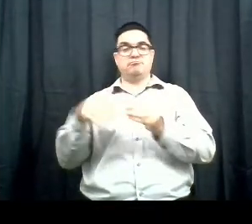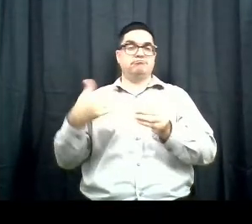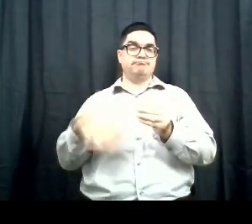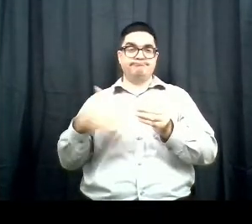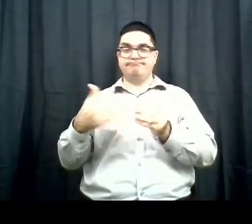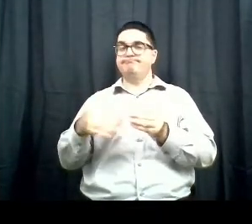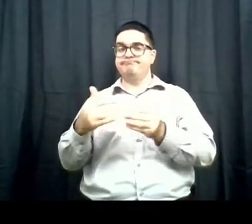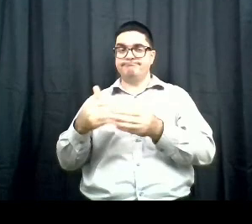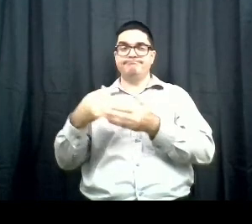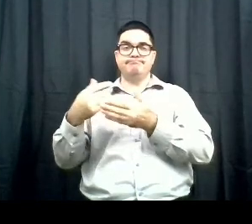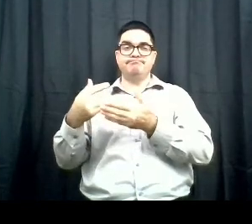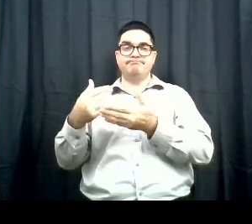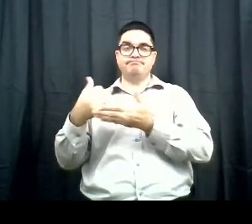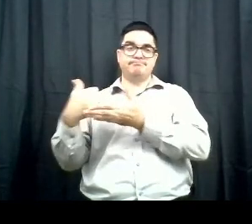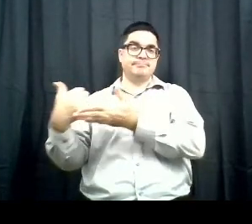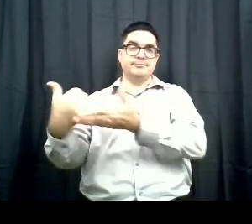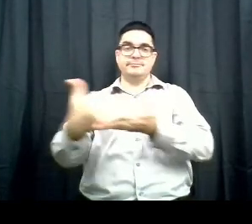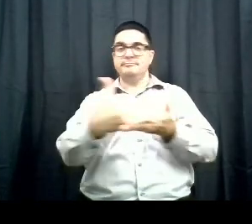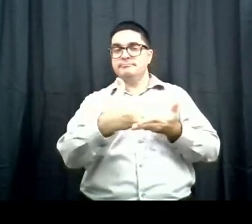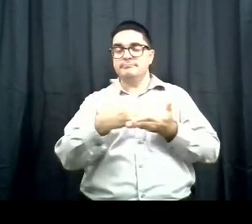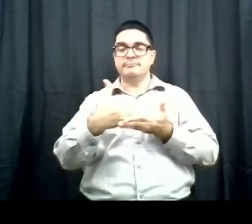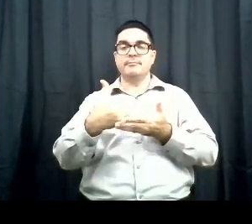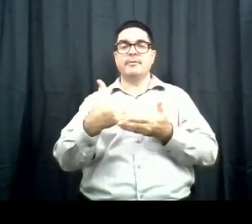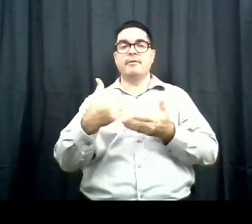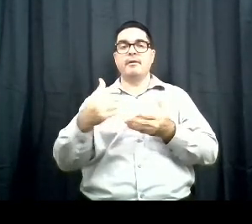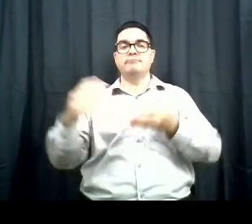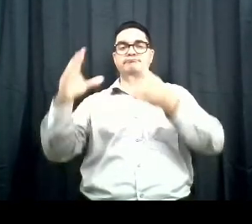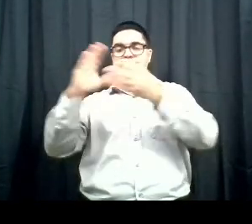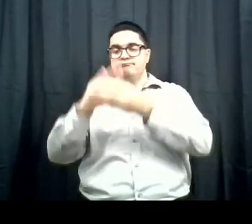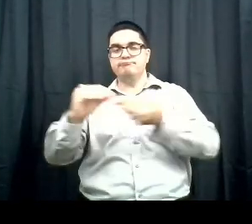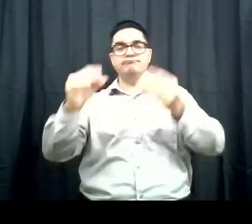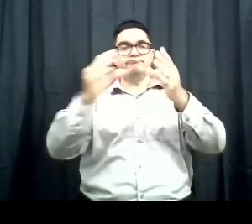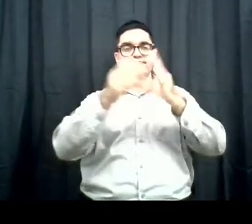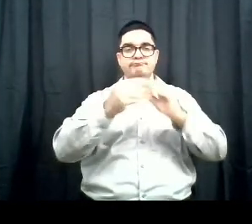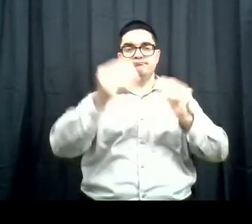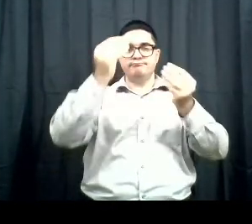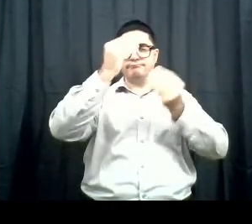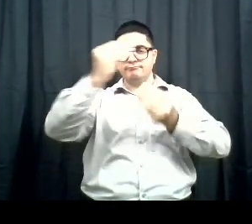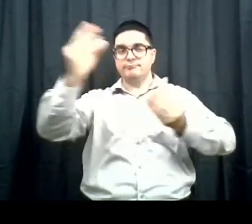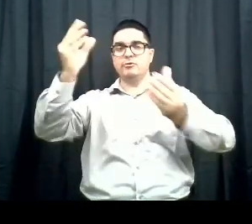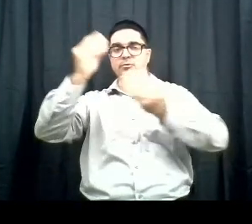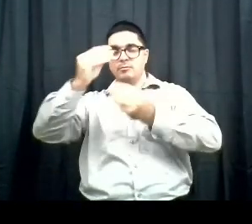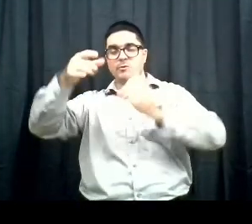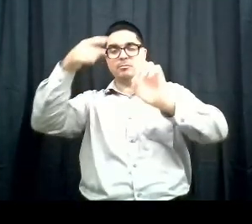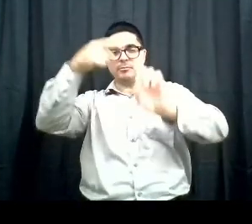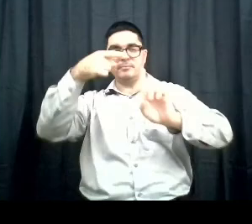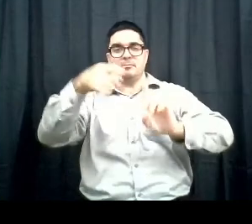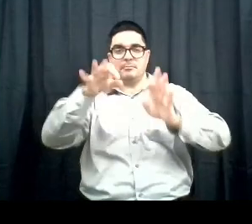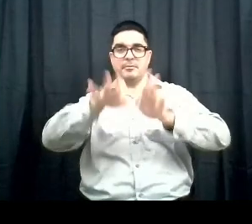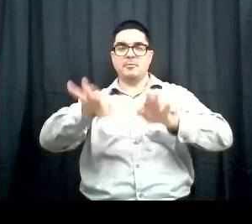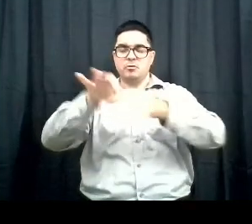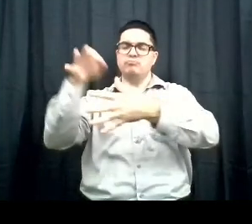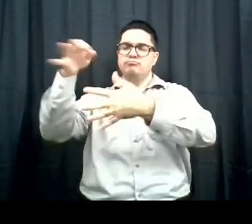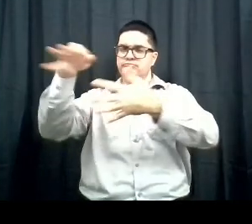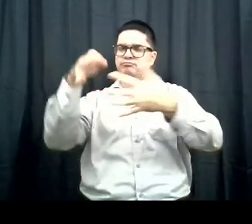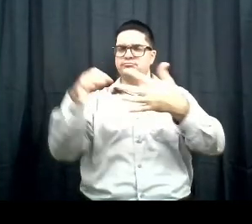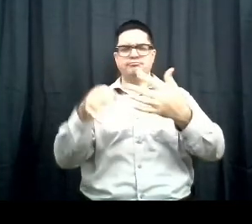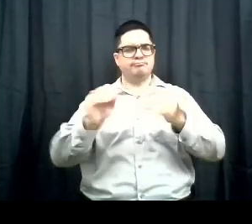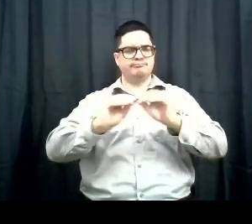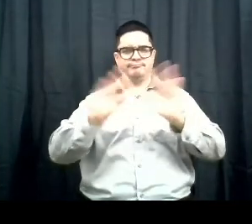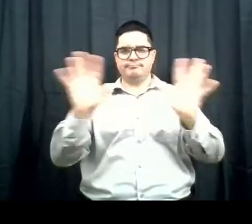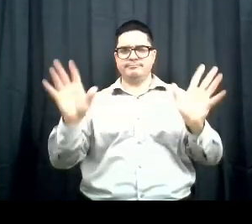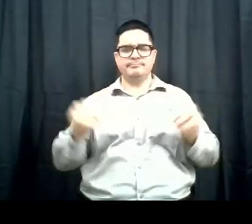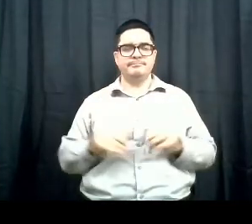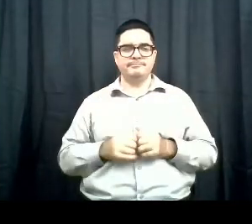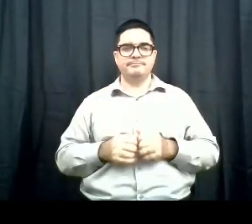and a very informative discussion of a number of key issues. So I would like to move that we